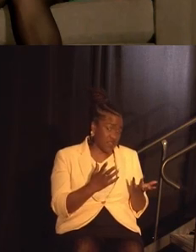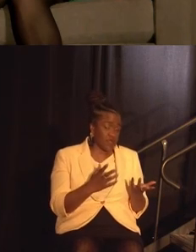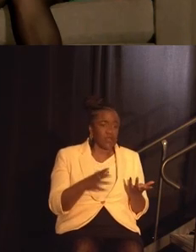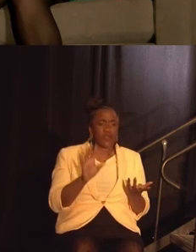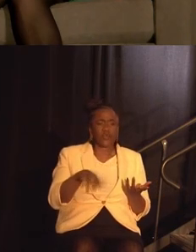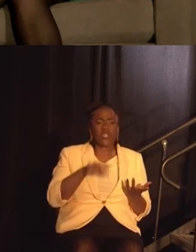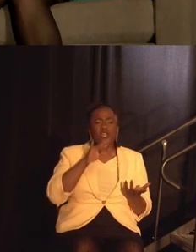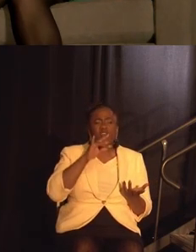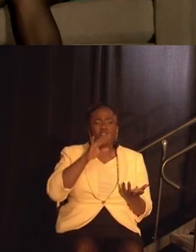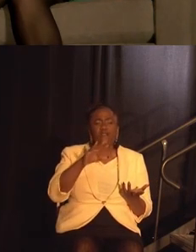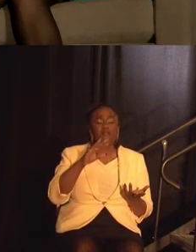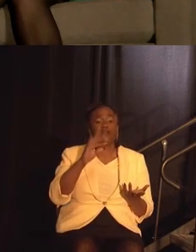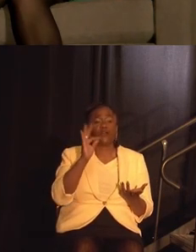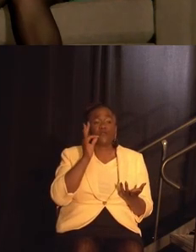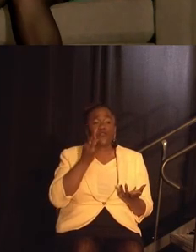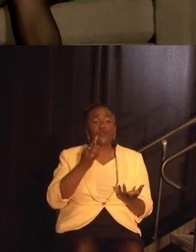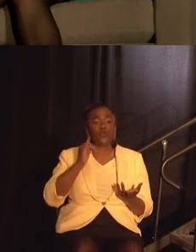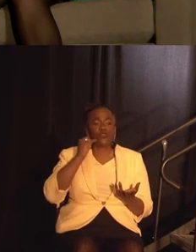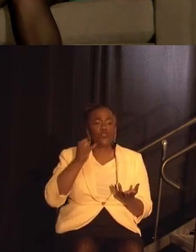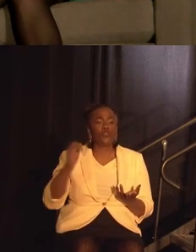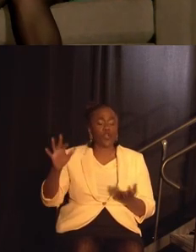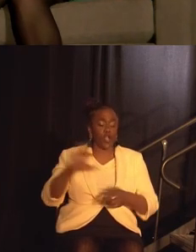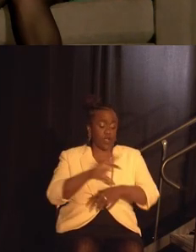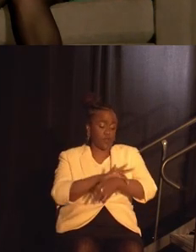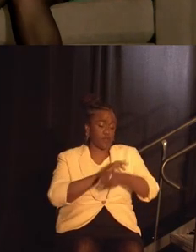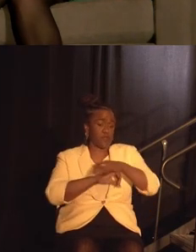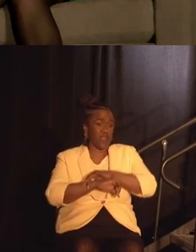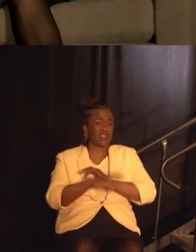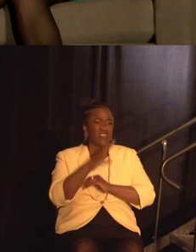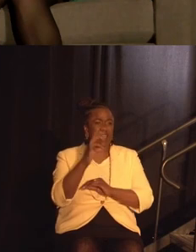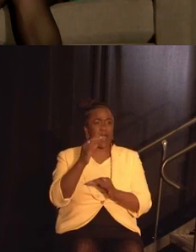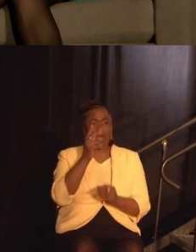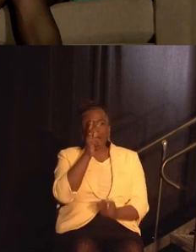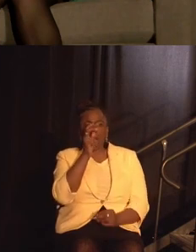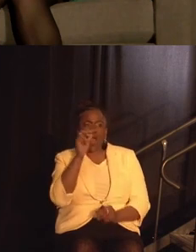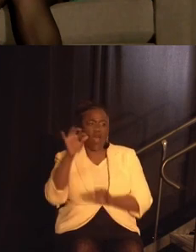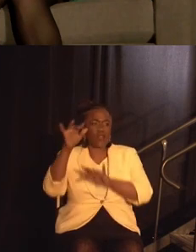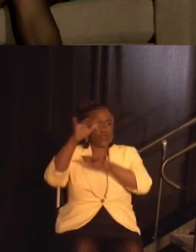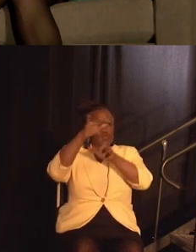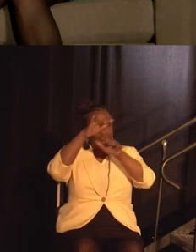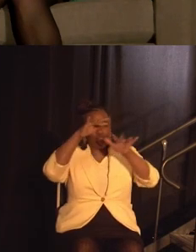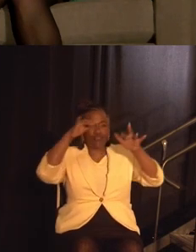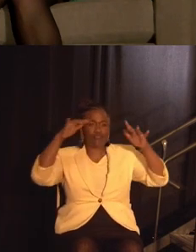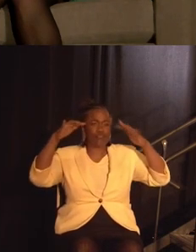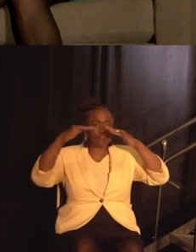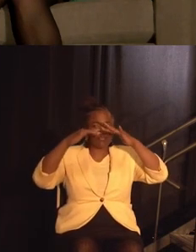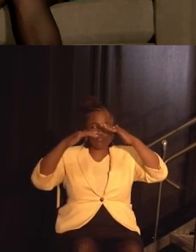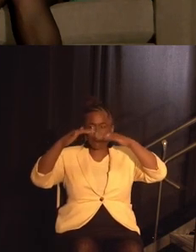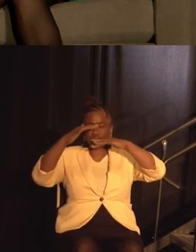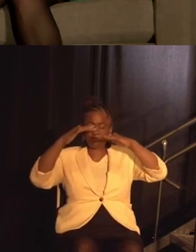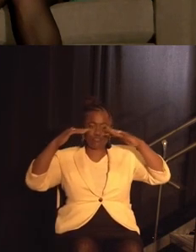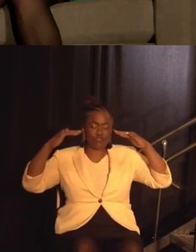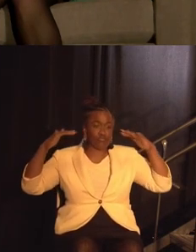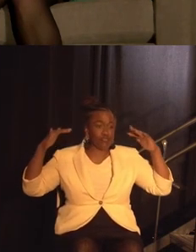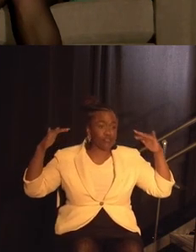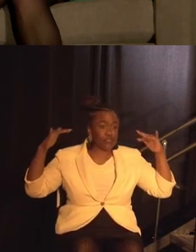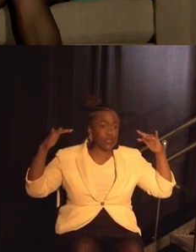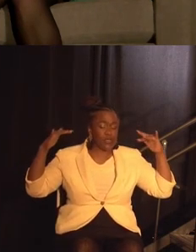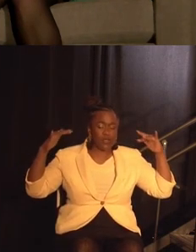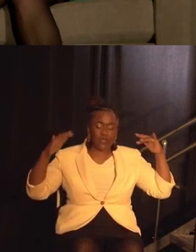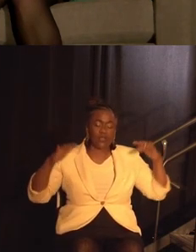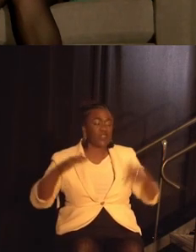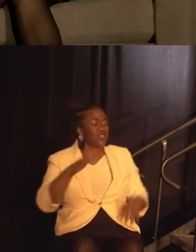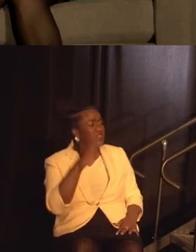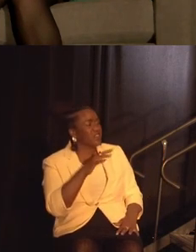fruit juice encircles her jade bracelet, and fruit flies rouse around us, dizzy stars. But you have to eat